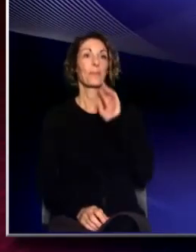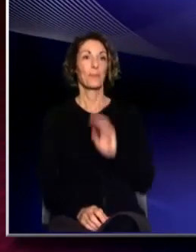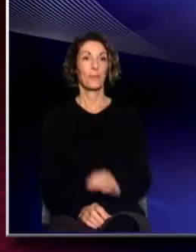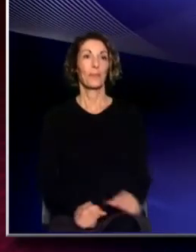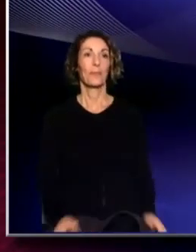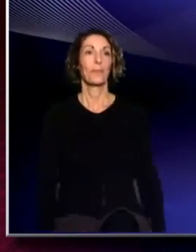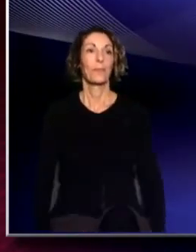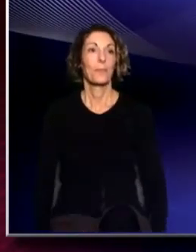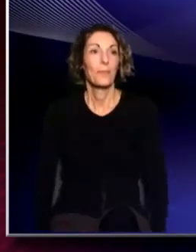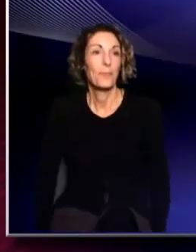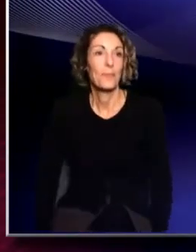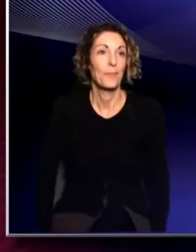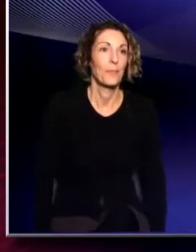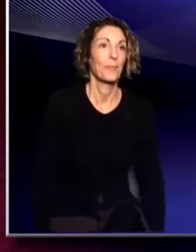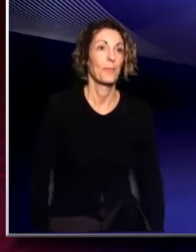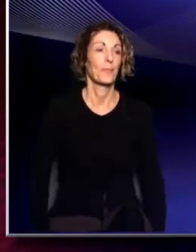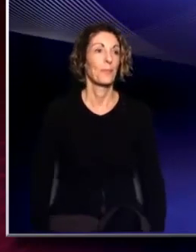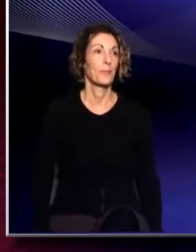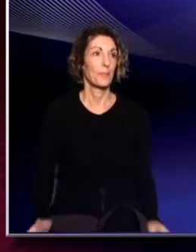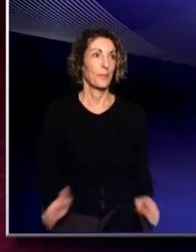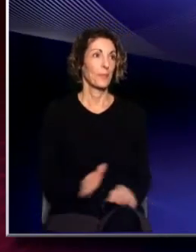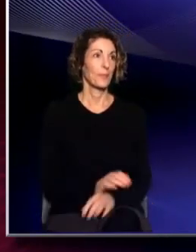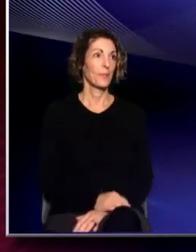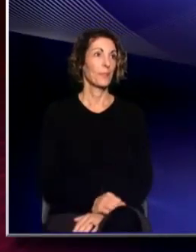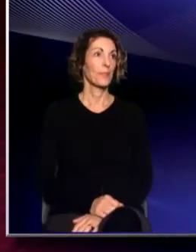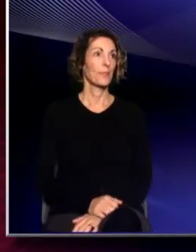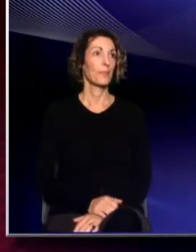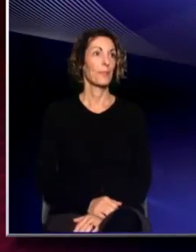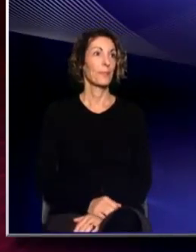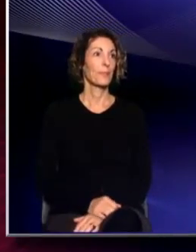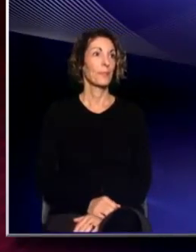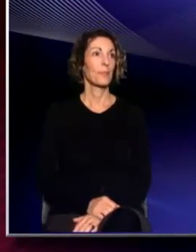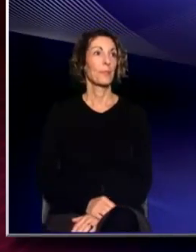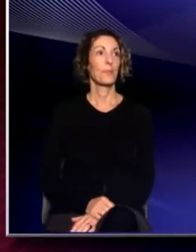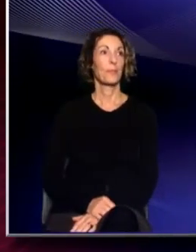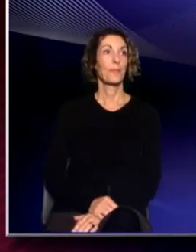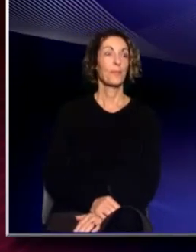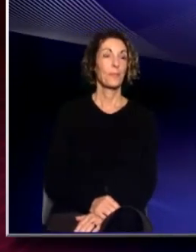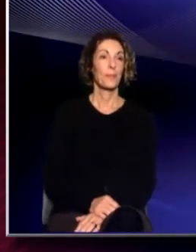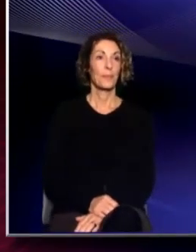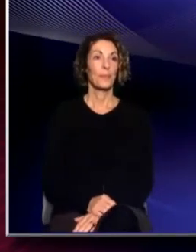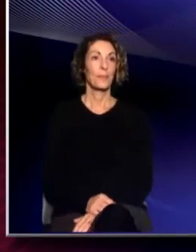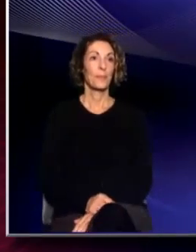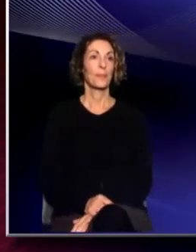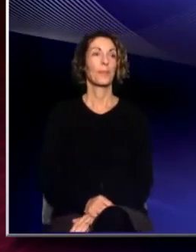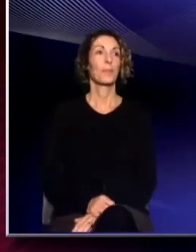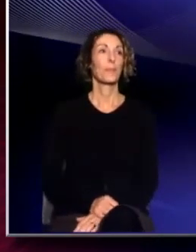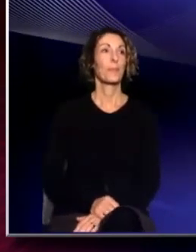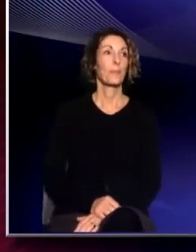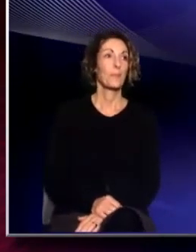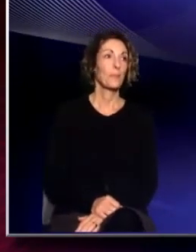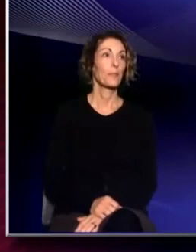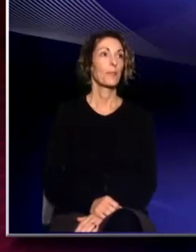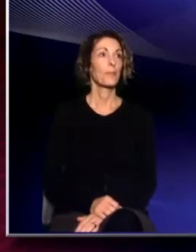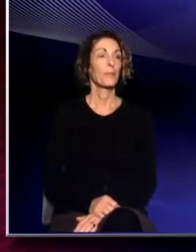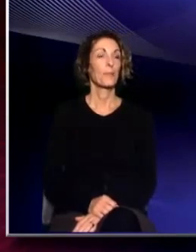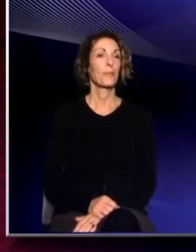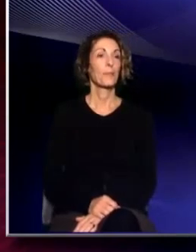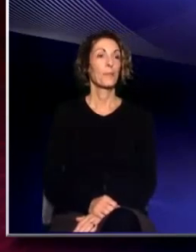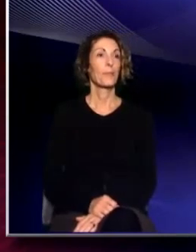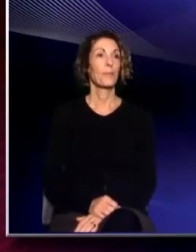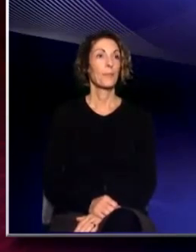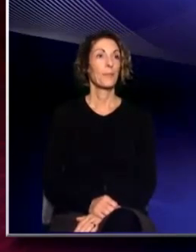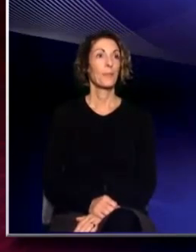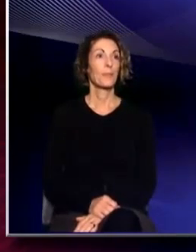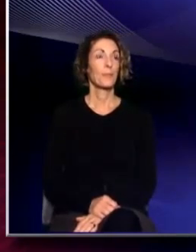As a representative of a large community, I just wanted on the record that the community really appreciates the leadership